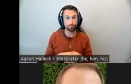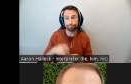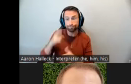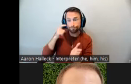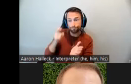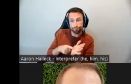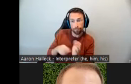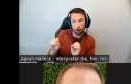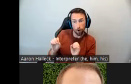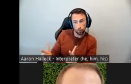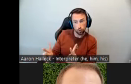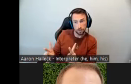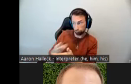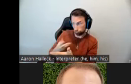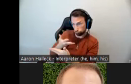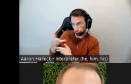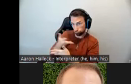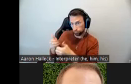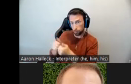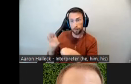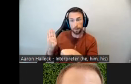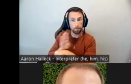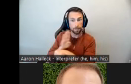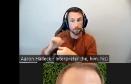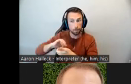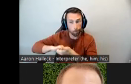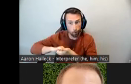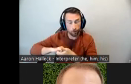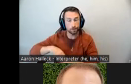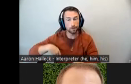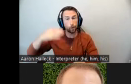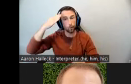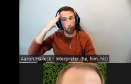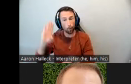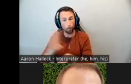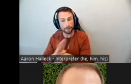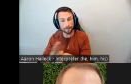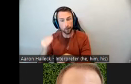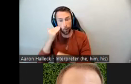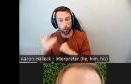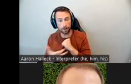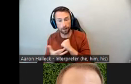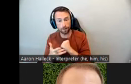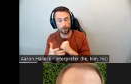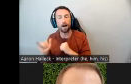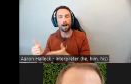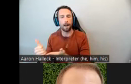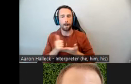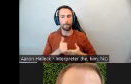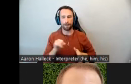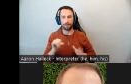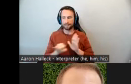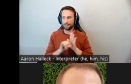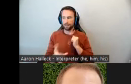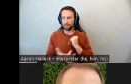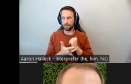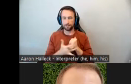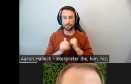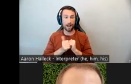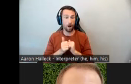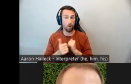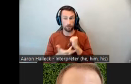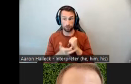of their time with the business partners, because they know about business and technology. They can help identify opportunities where technology can help business